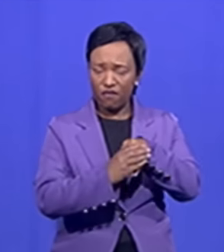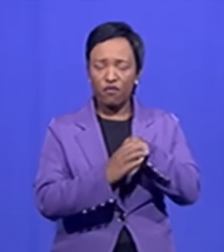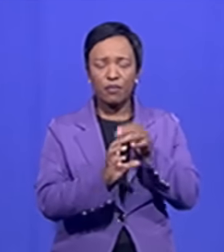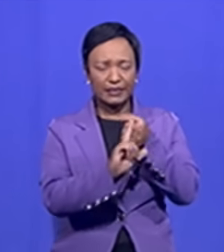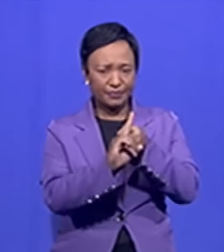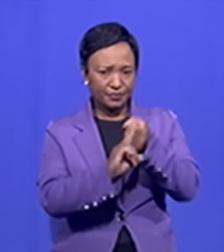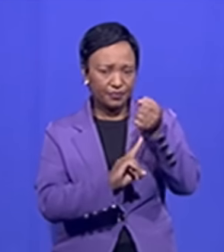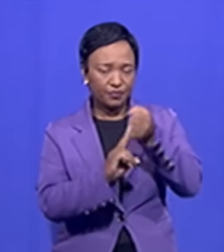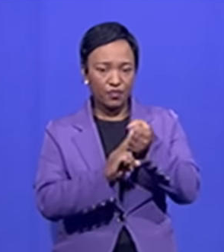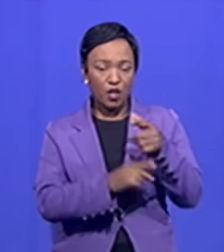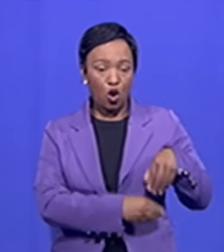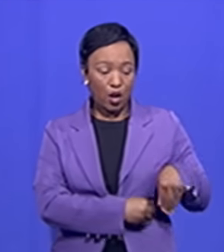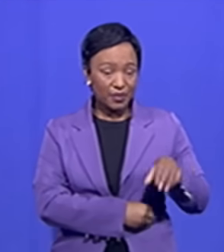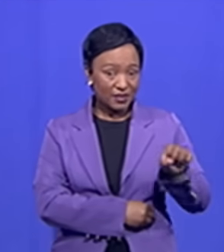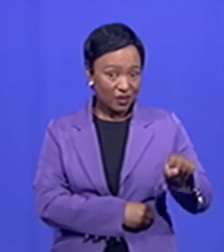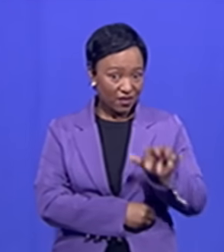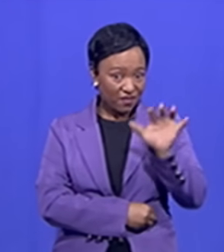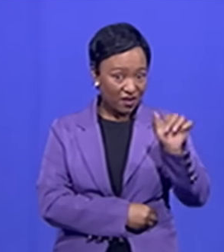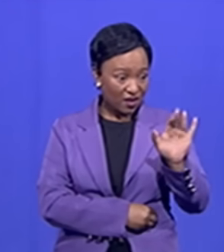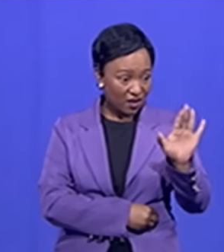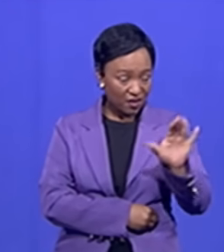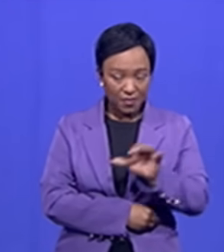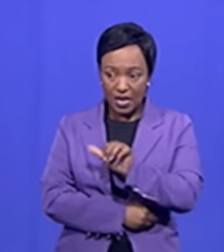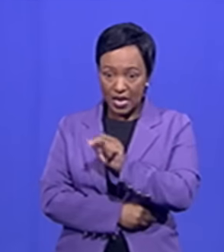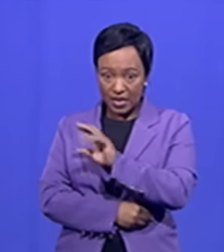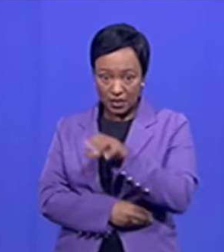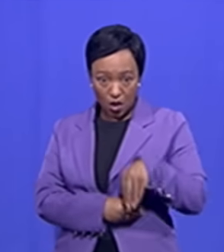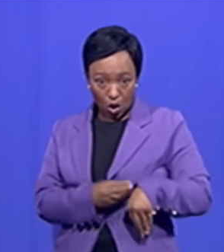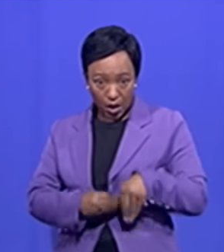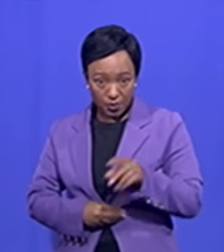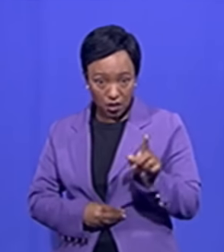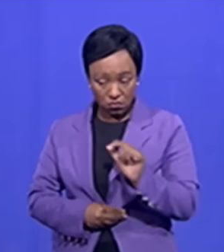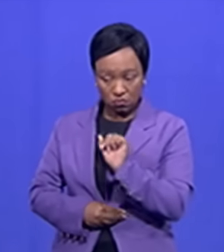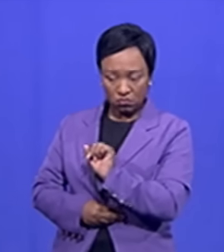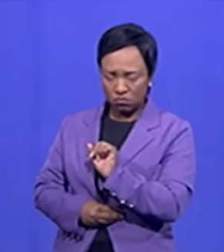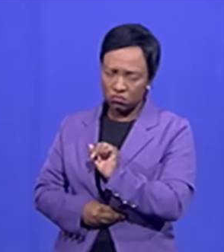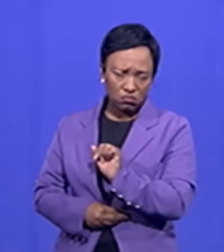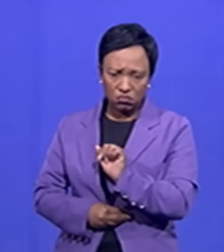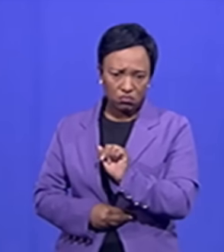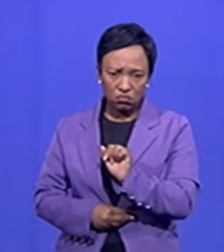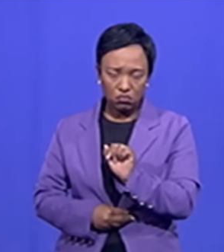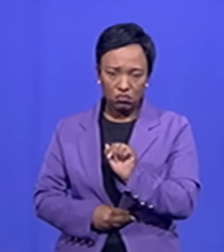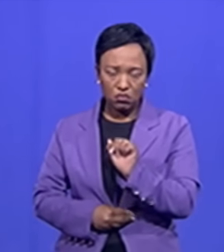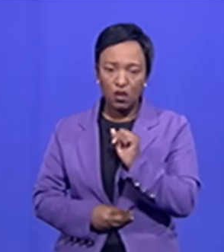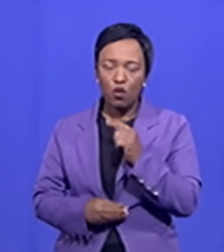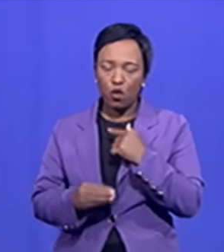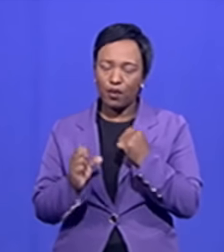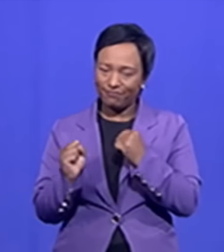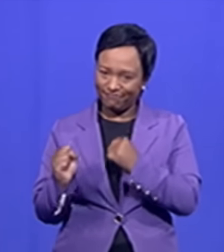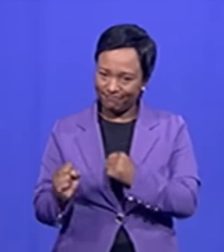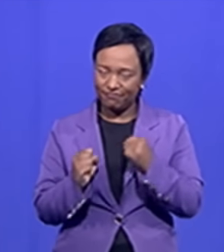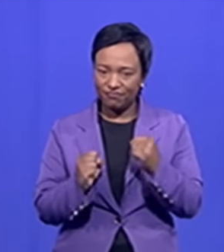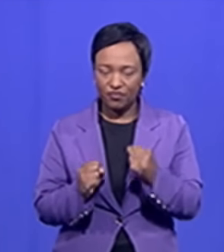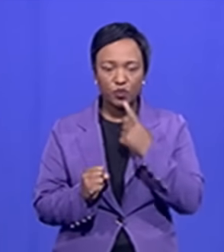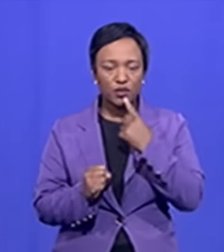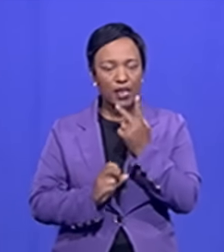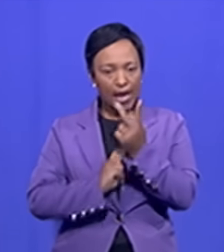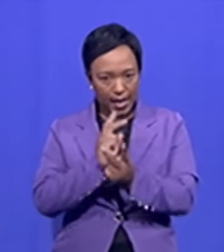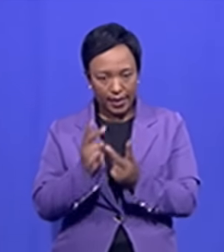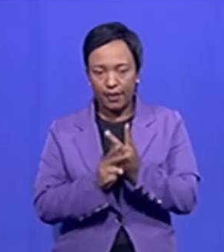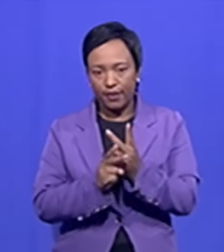South Africa is not ANC corruption. We will continue to insist on that narrative. We will say it until cows